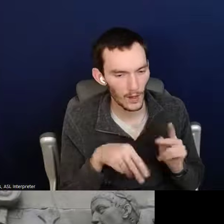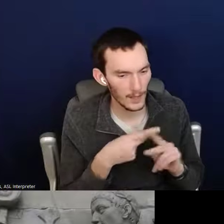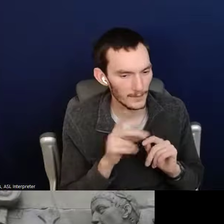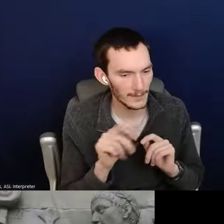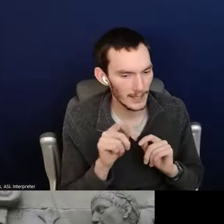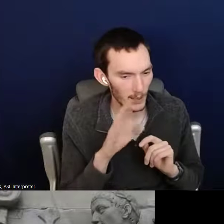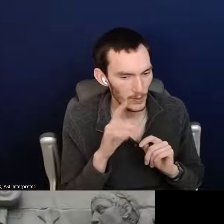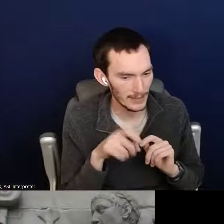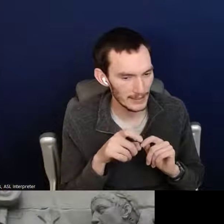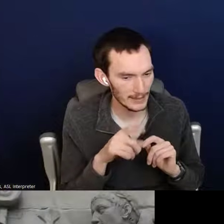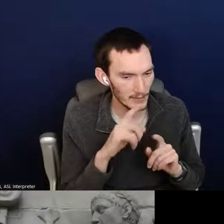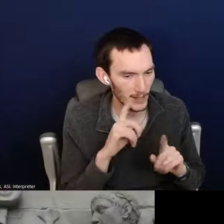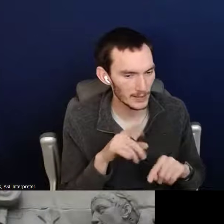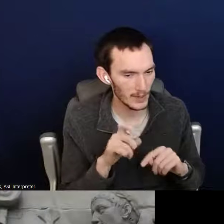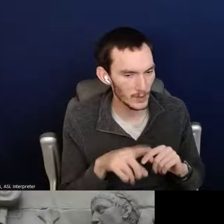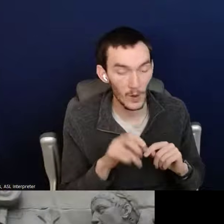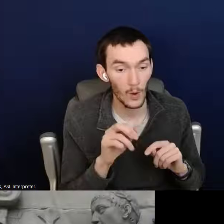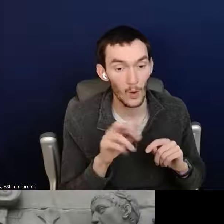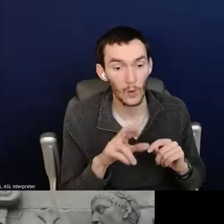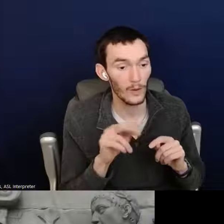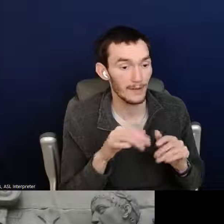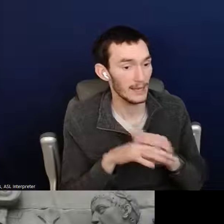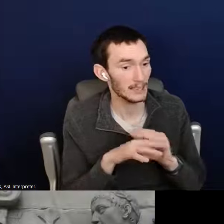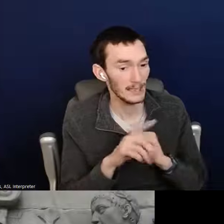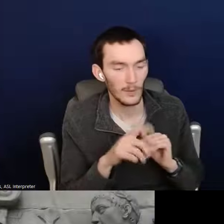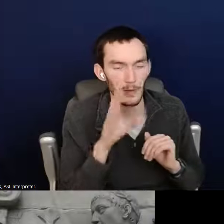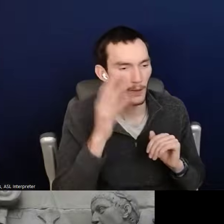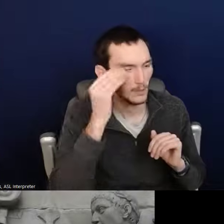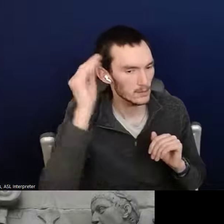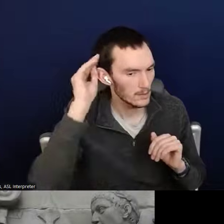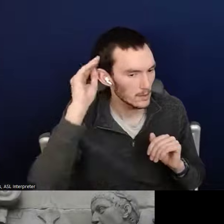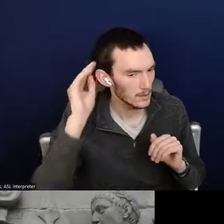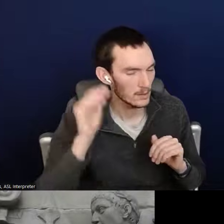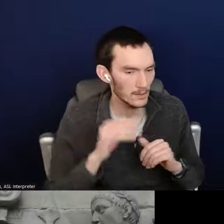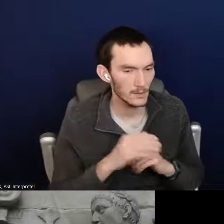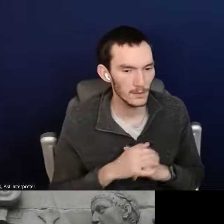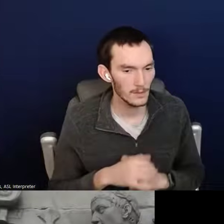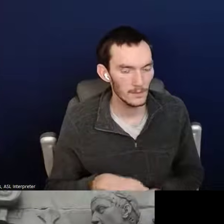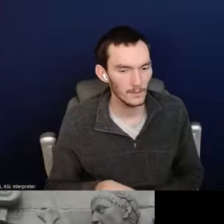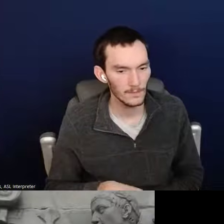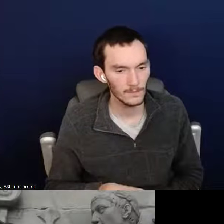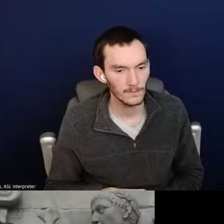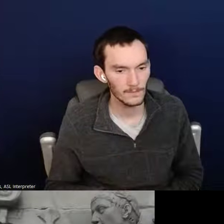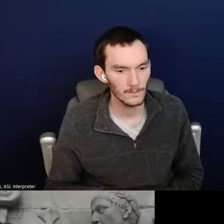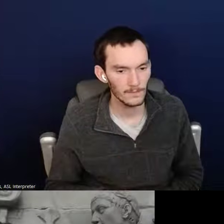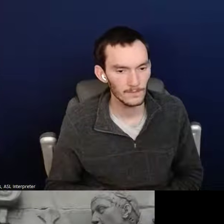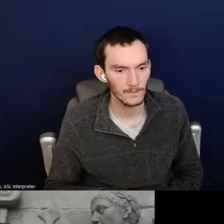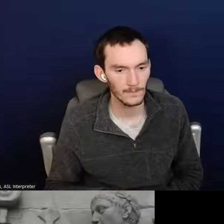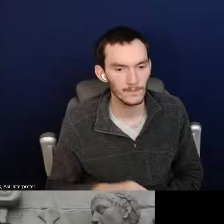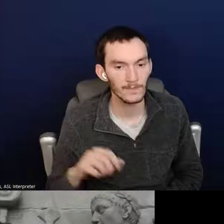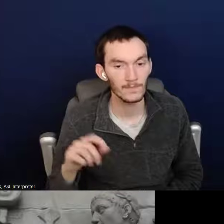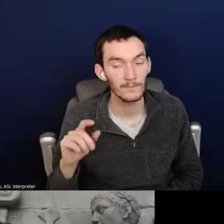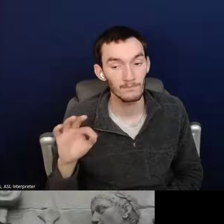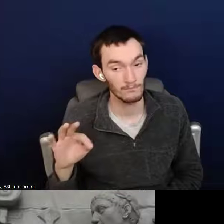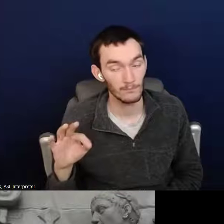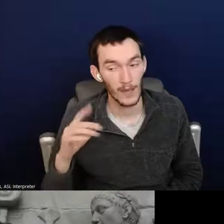would need to answer that, or if I could even access that. But I'll keep that in mind as I move through. All right, thank you. I think we have time